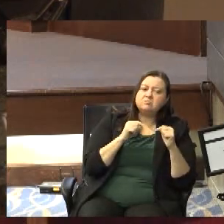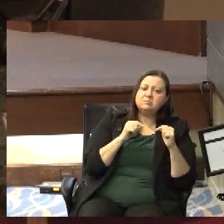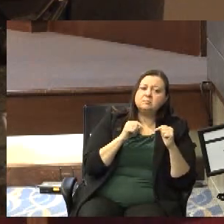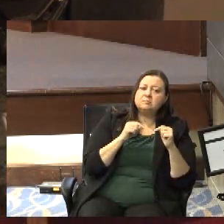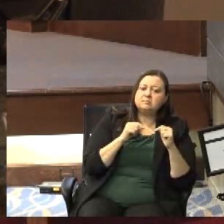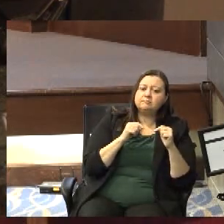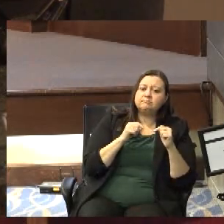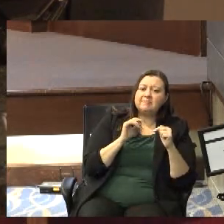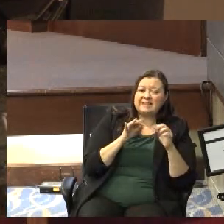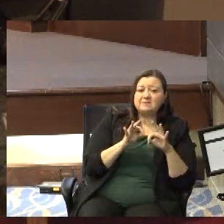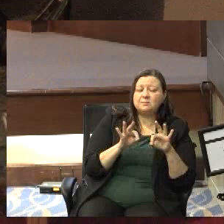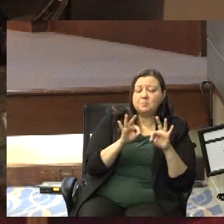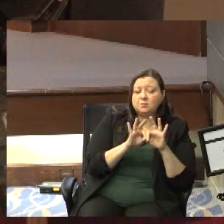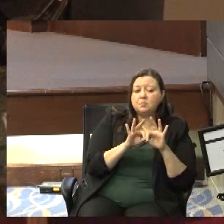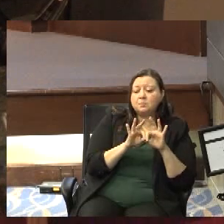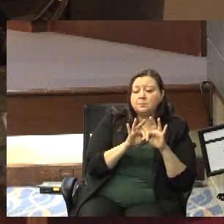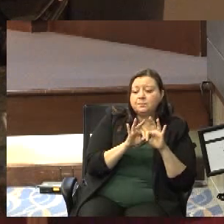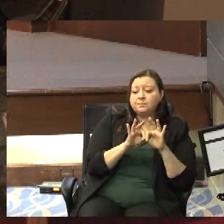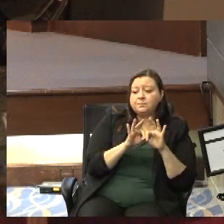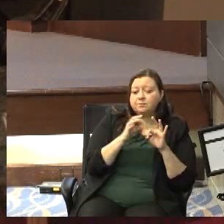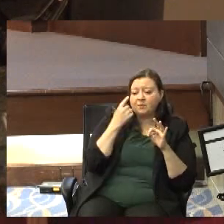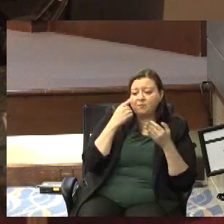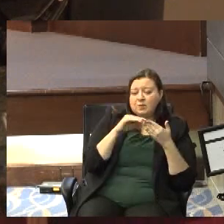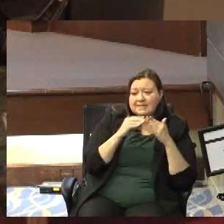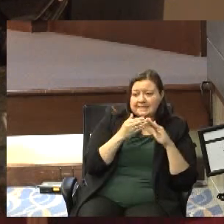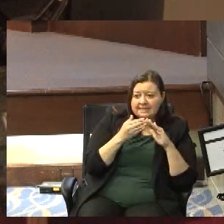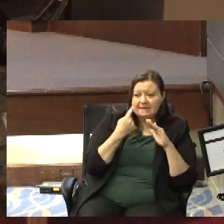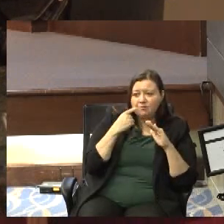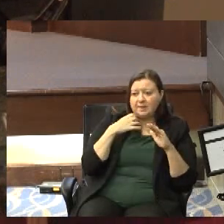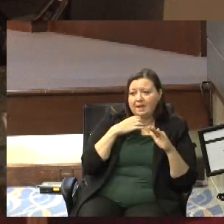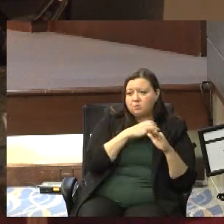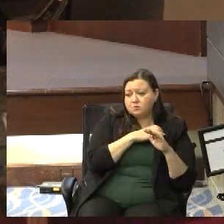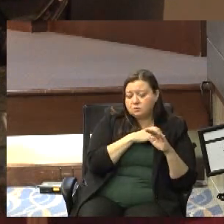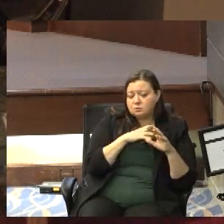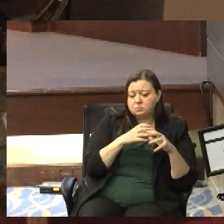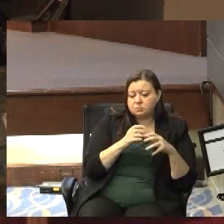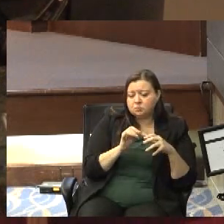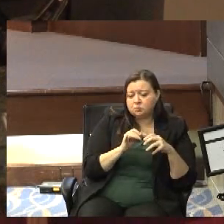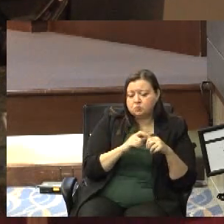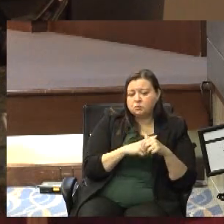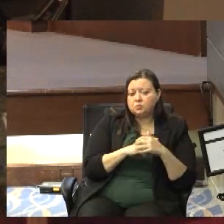is important to the city and to the council.